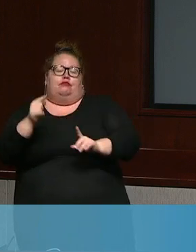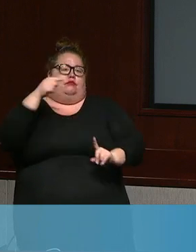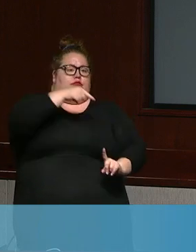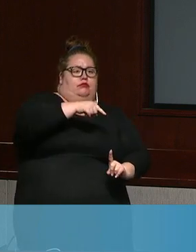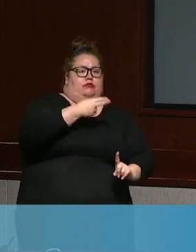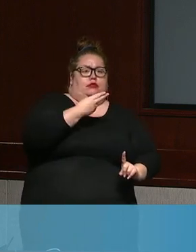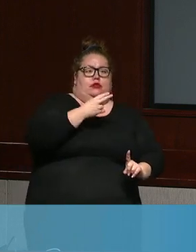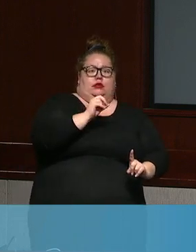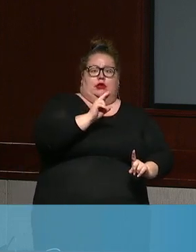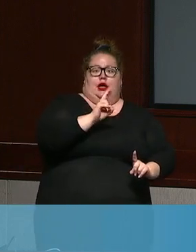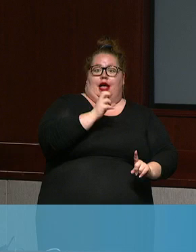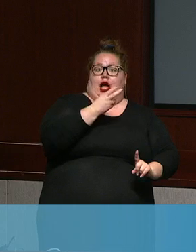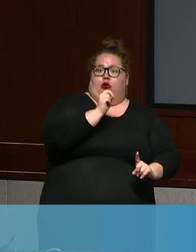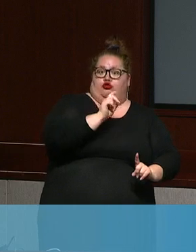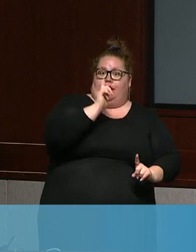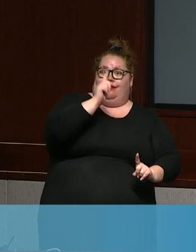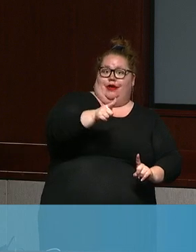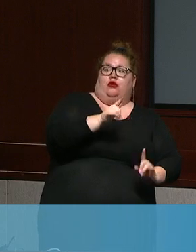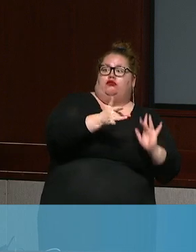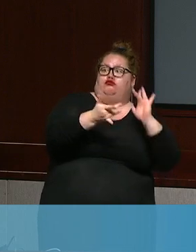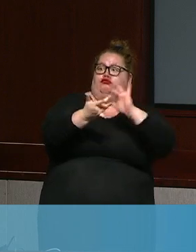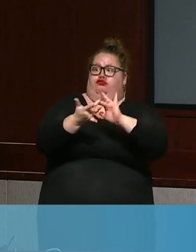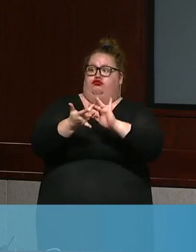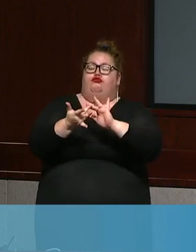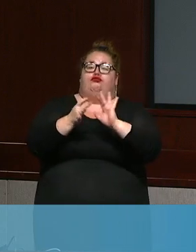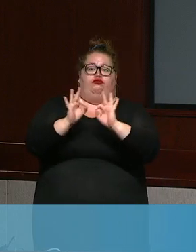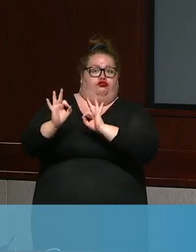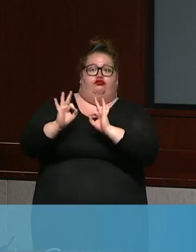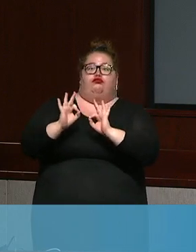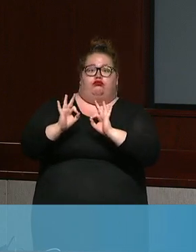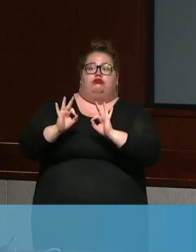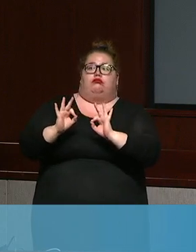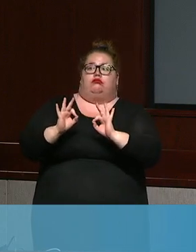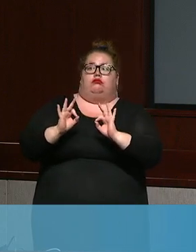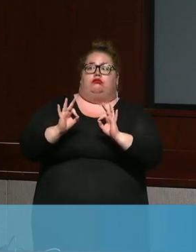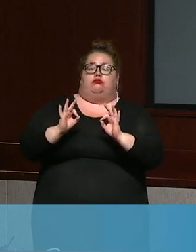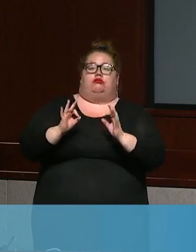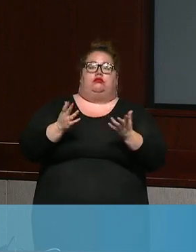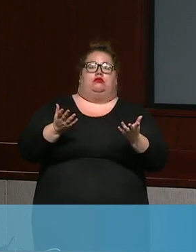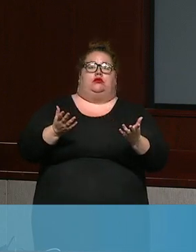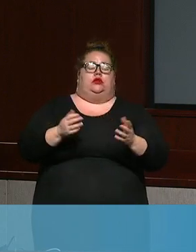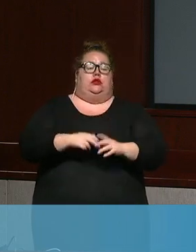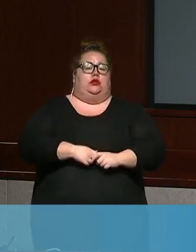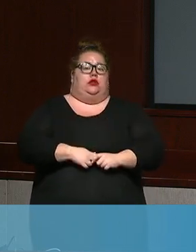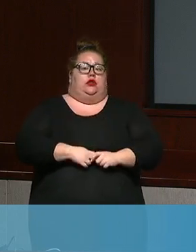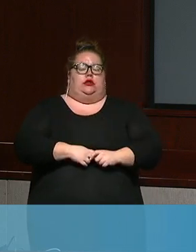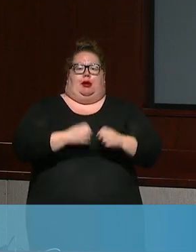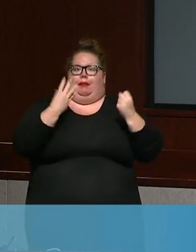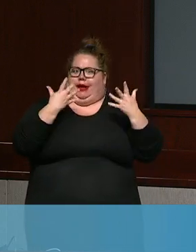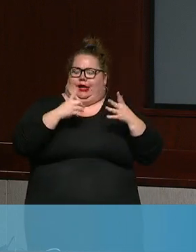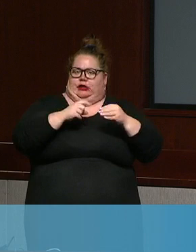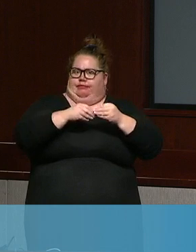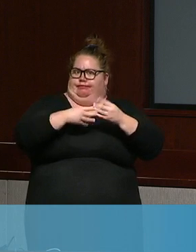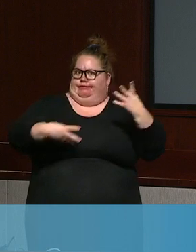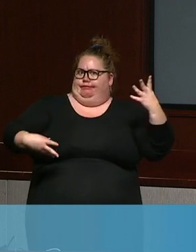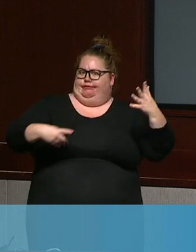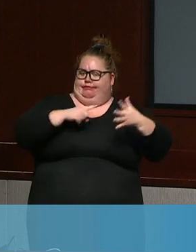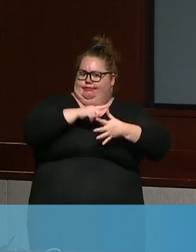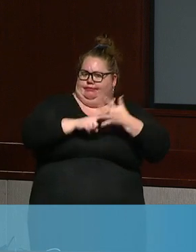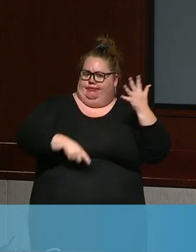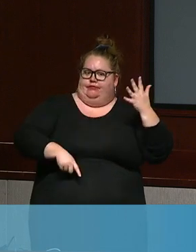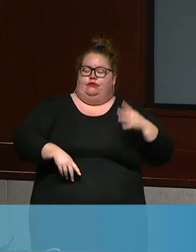the population of folks who have tested positive in our community. In addition to all those things, beginning